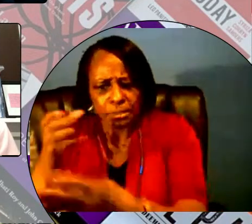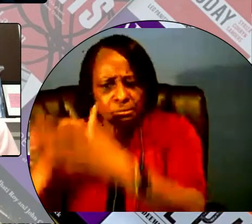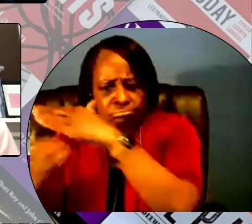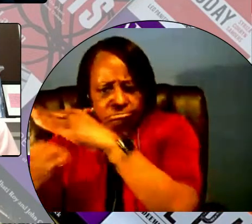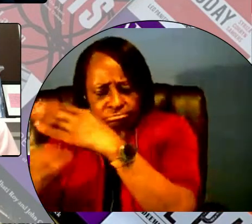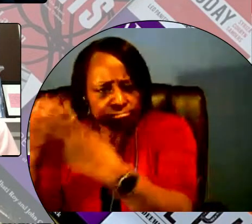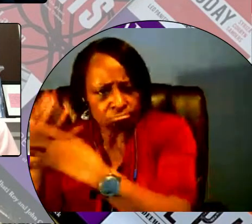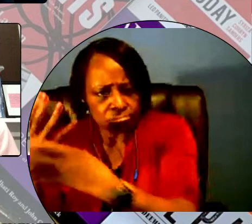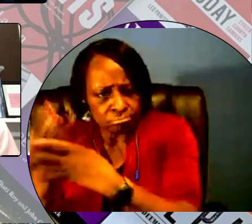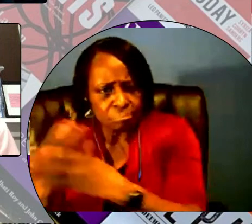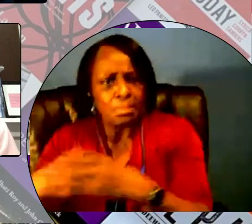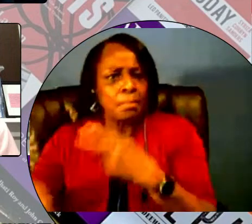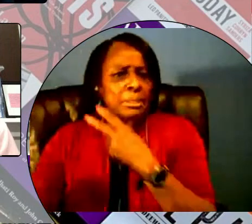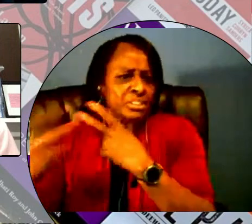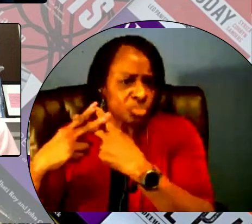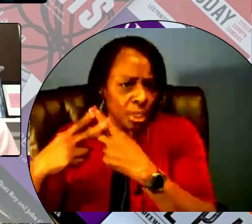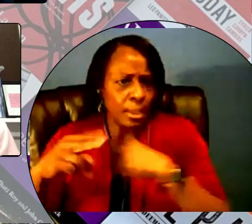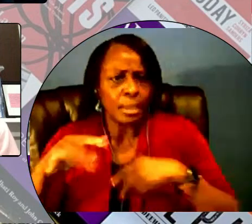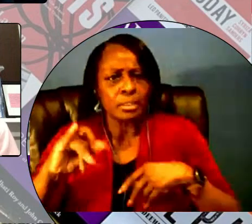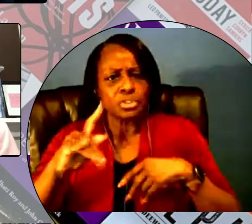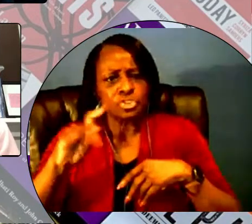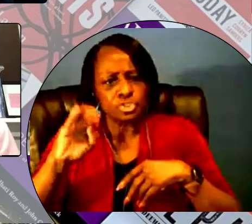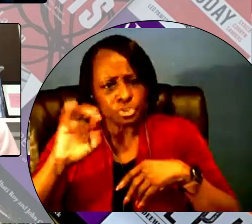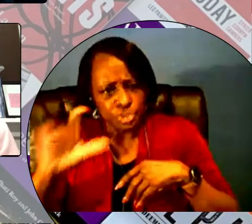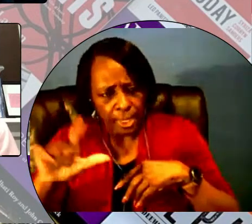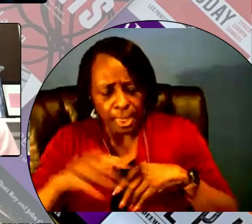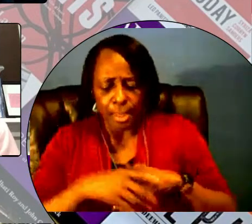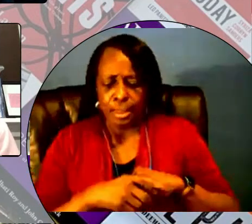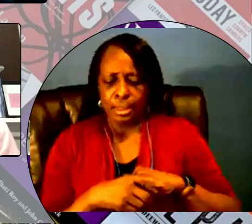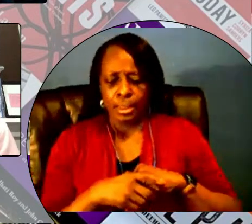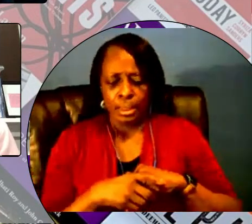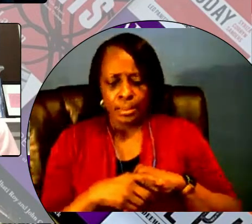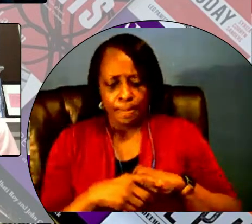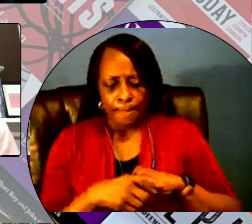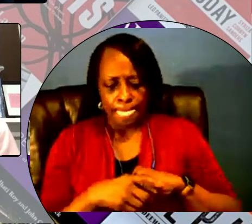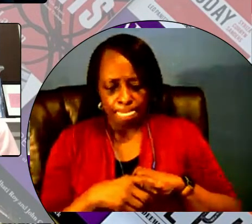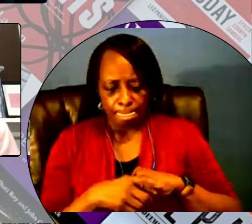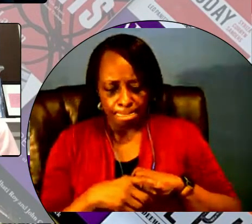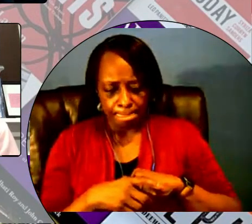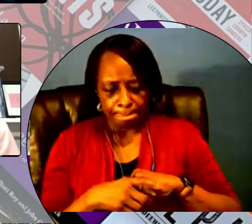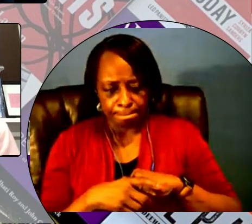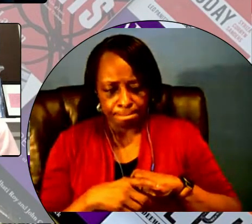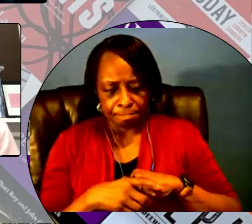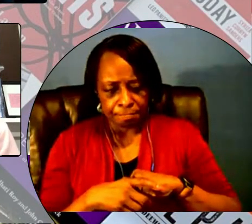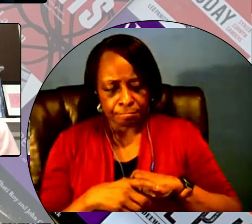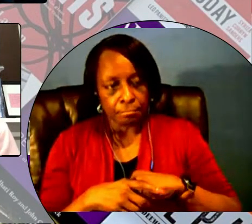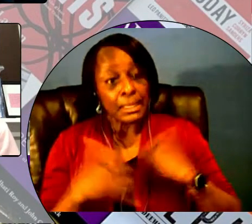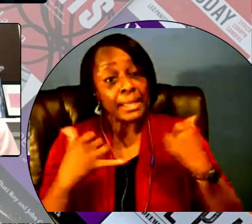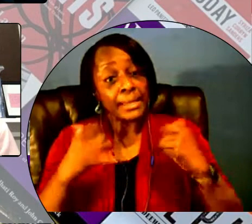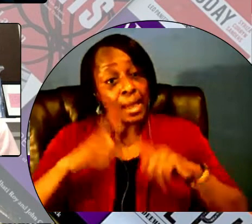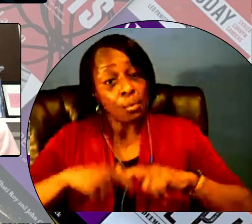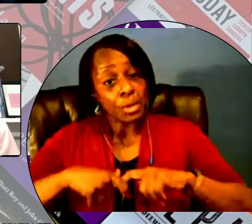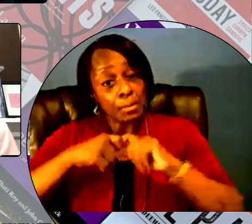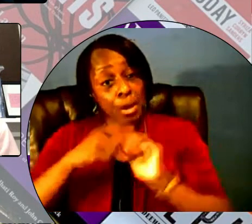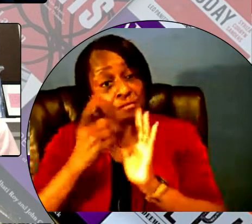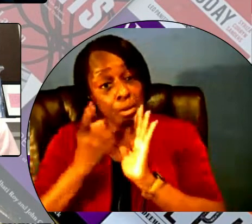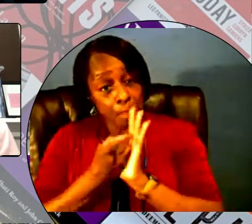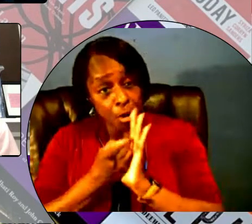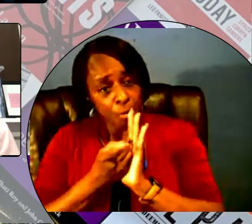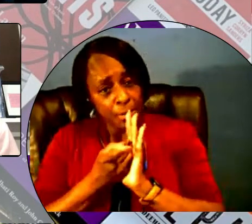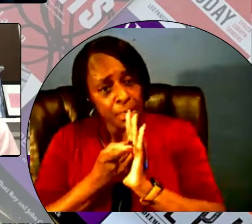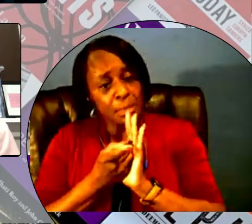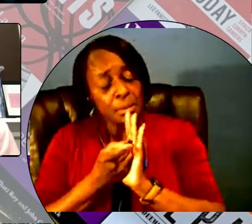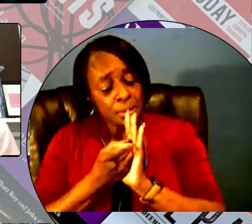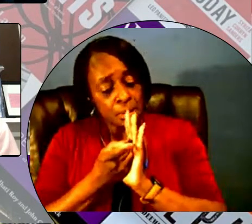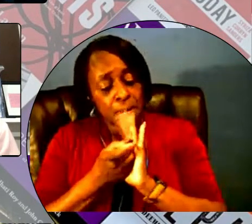and jails. But before we move forward, I wanted to pause in this moment, and if there are, because you mentioned